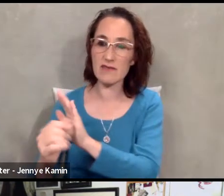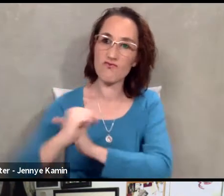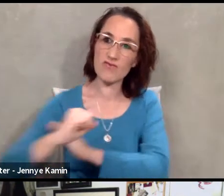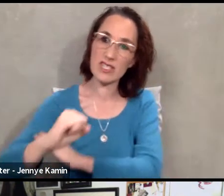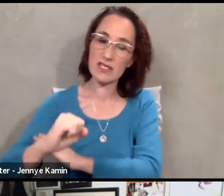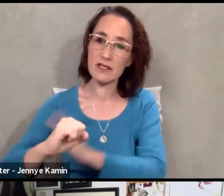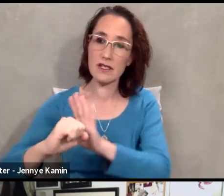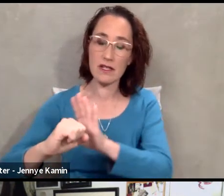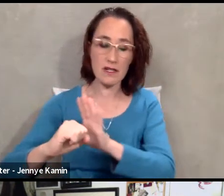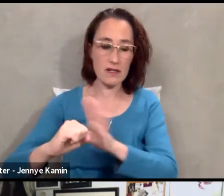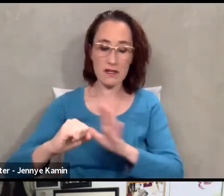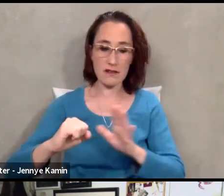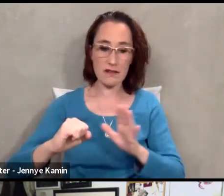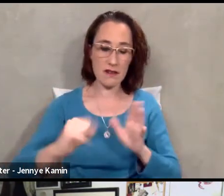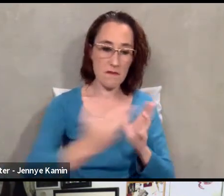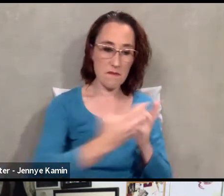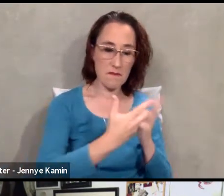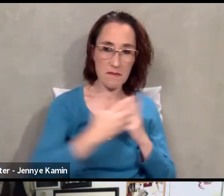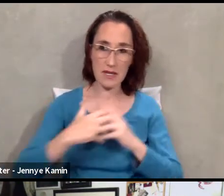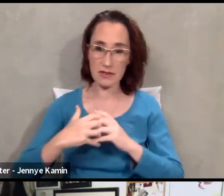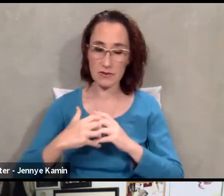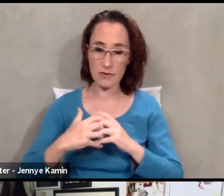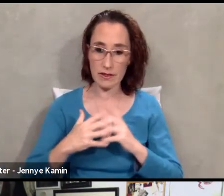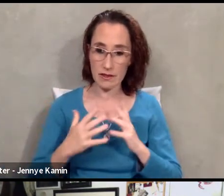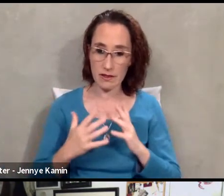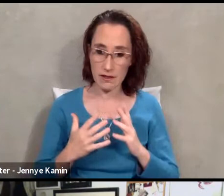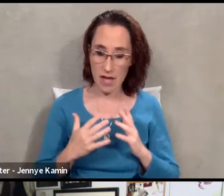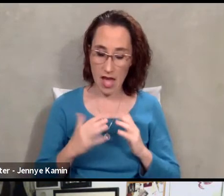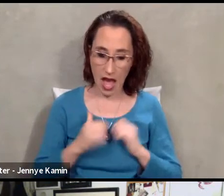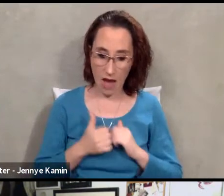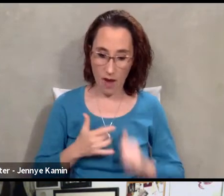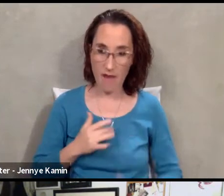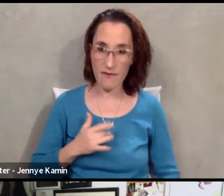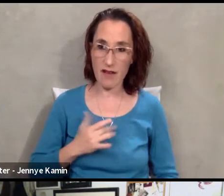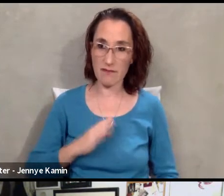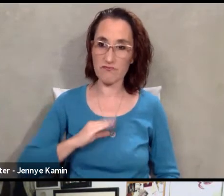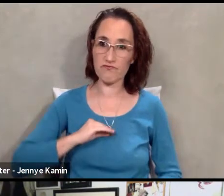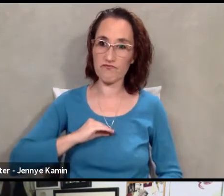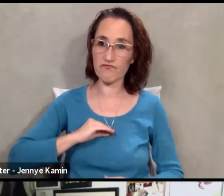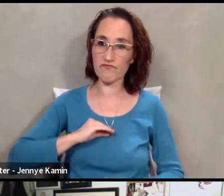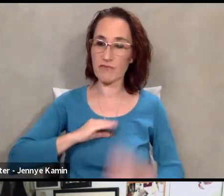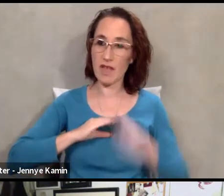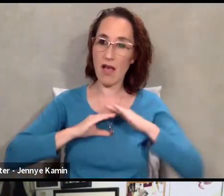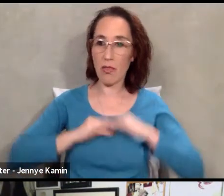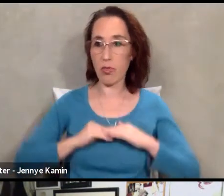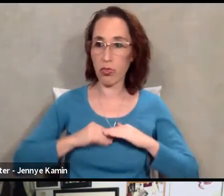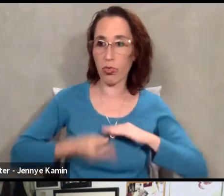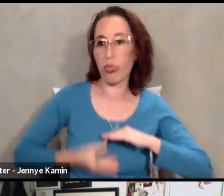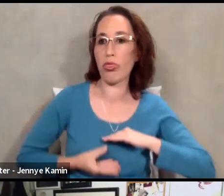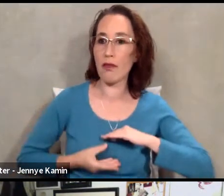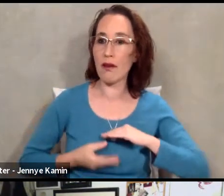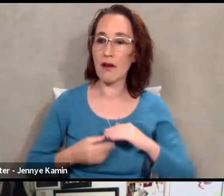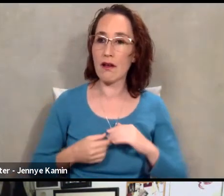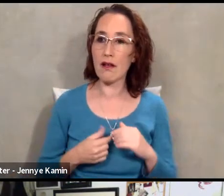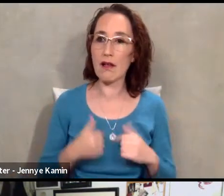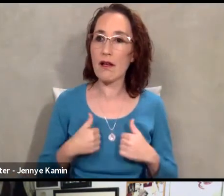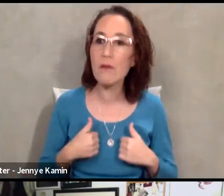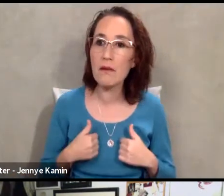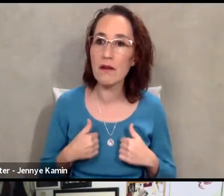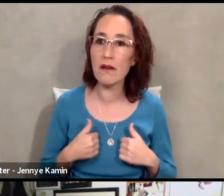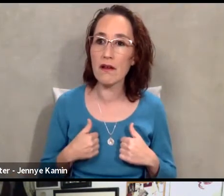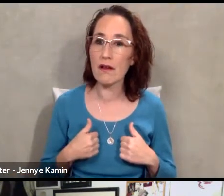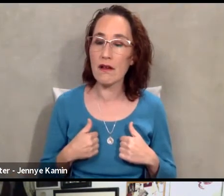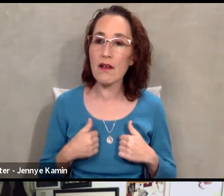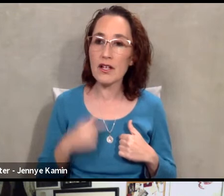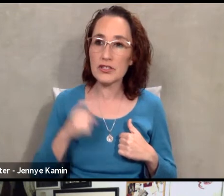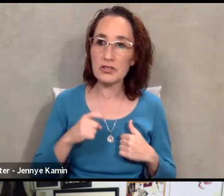negativity and way that I'd been made to feel as a person, that I was the same, that I was shouldn't be